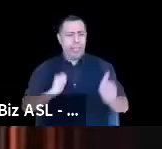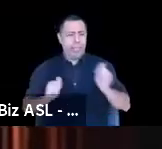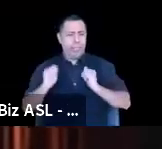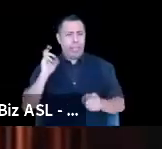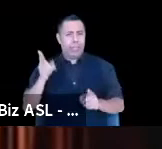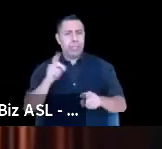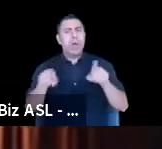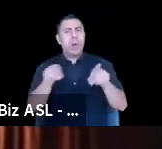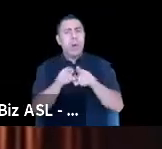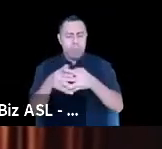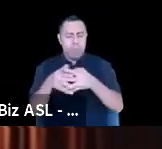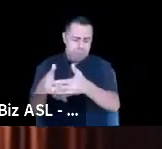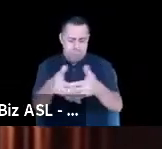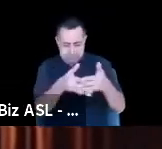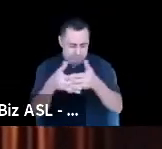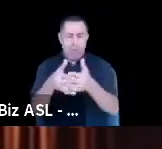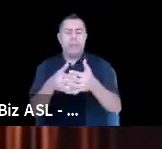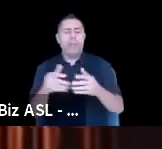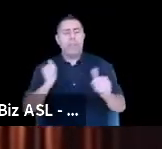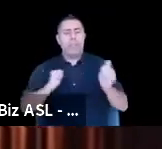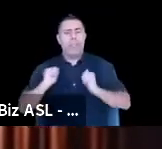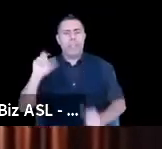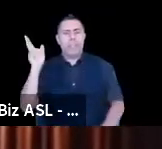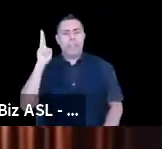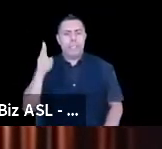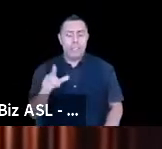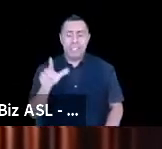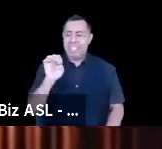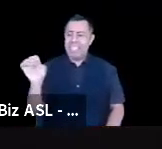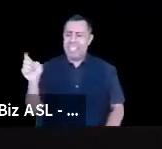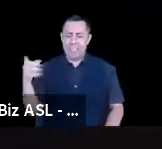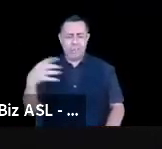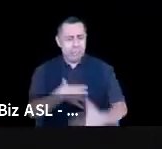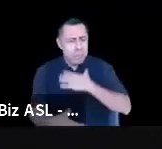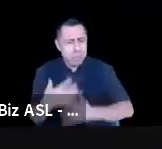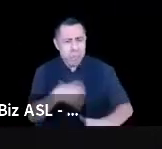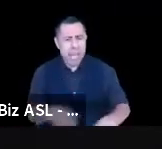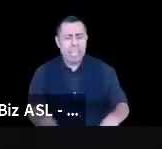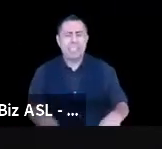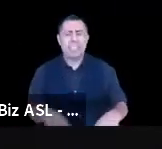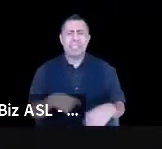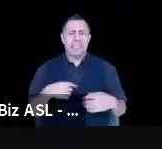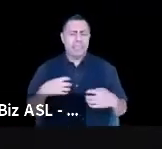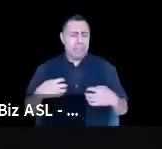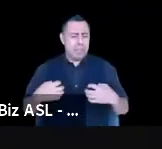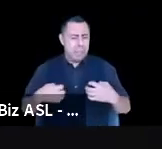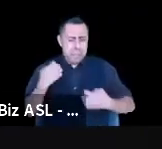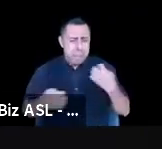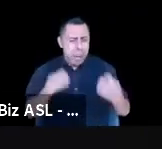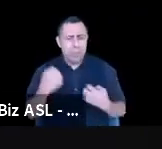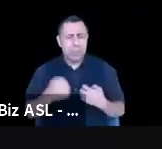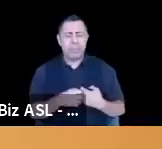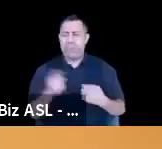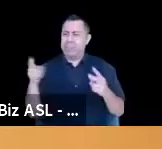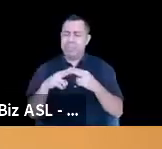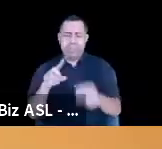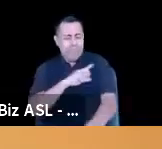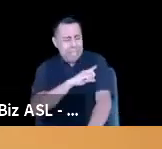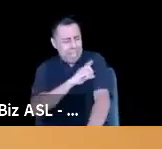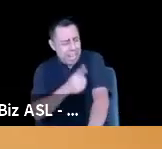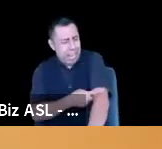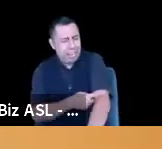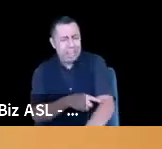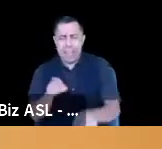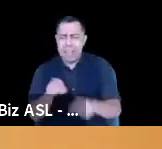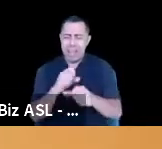Lee Richardson was passionate, fiery, emotional. He was an energetic dynamo. He wanted to build upon the legacy of